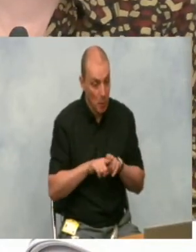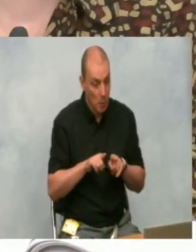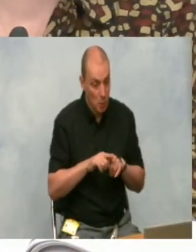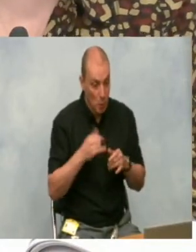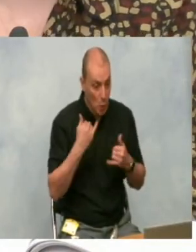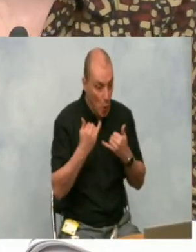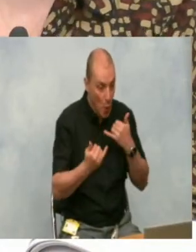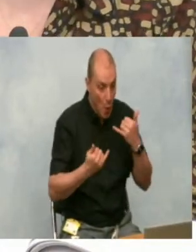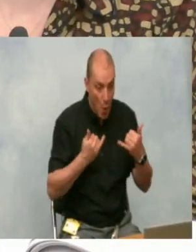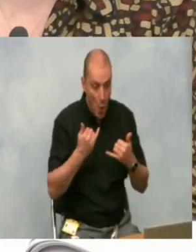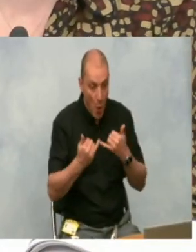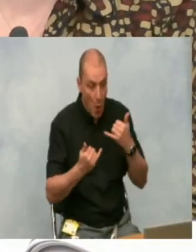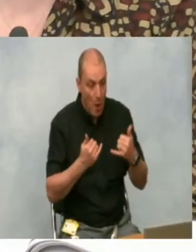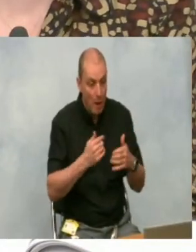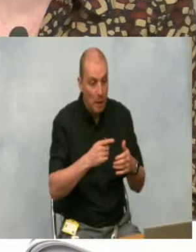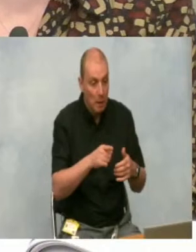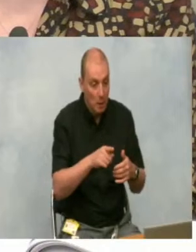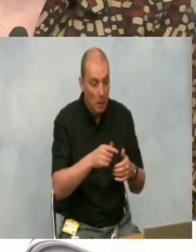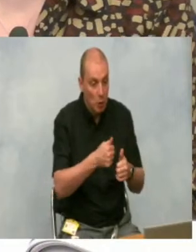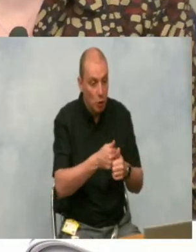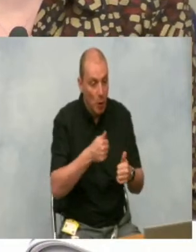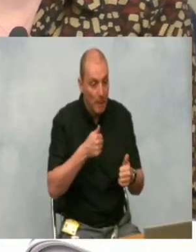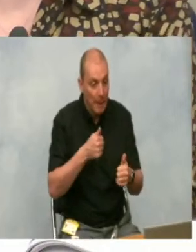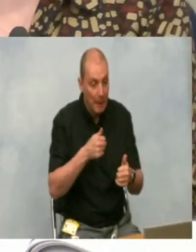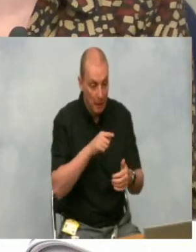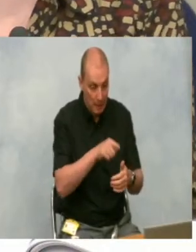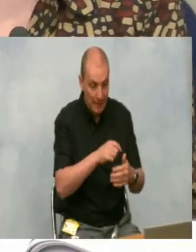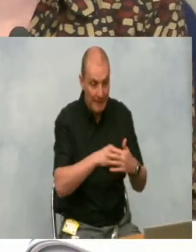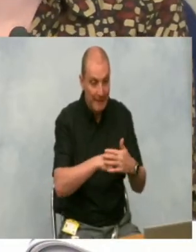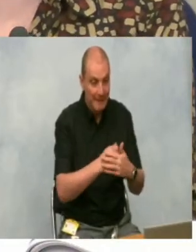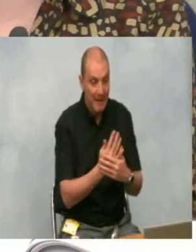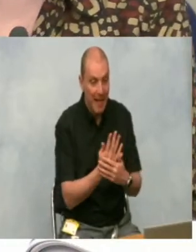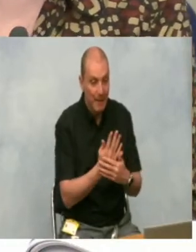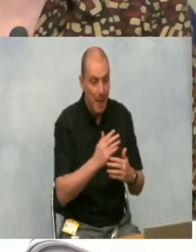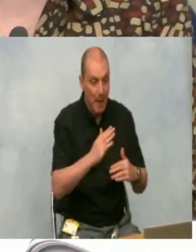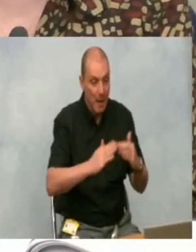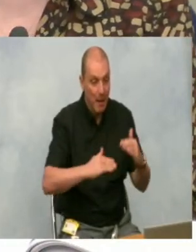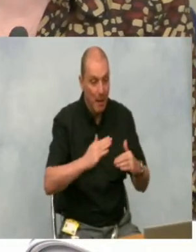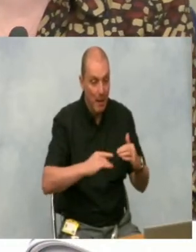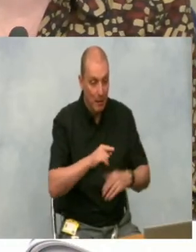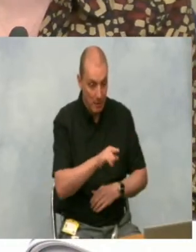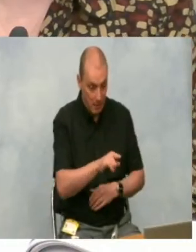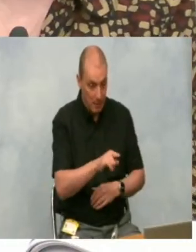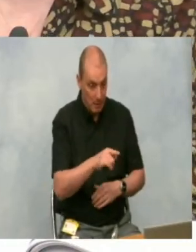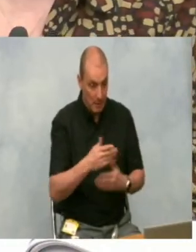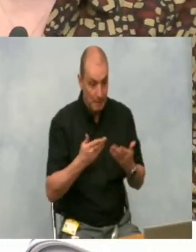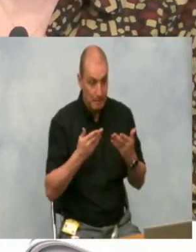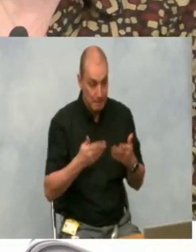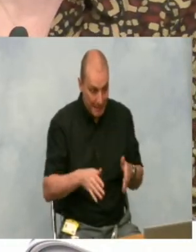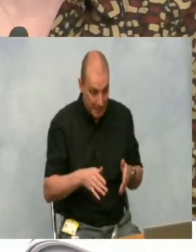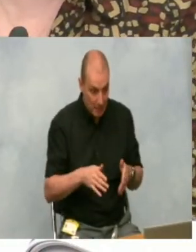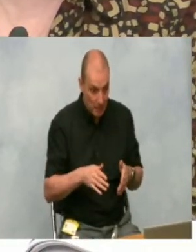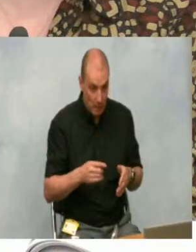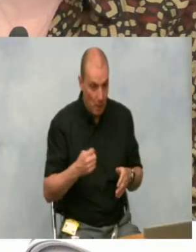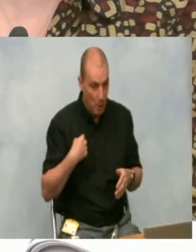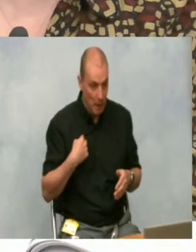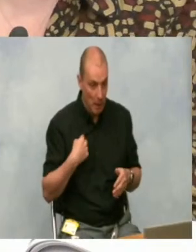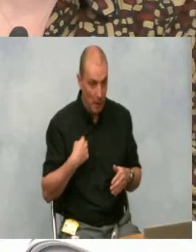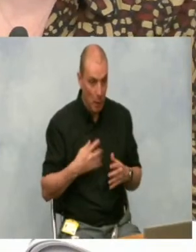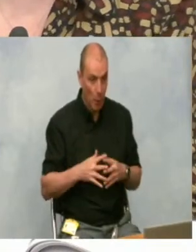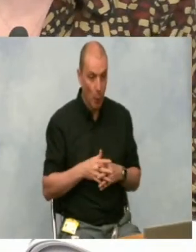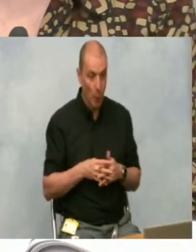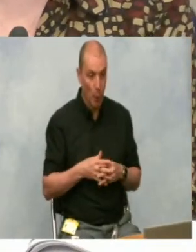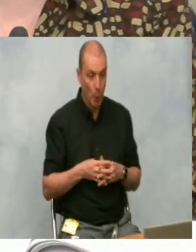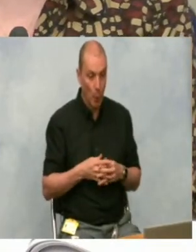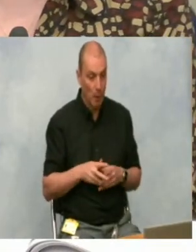house buyers. So we haven't passively sat waiting to see if someone is going to come in. Lots of conversations took